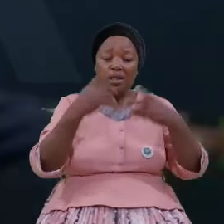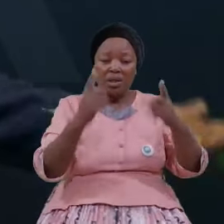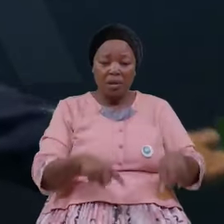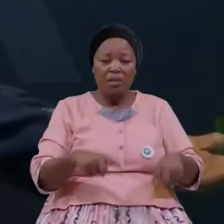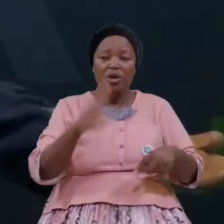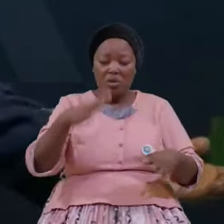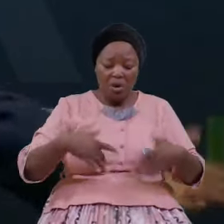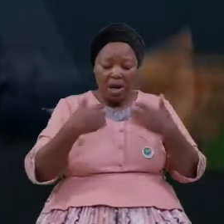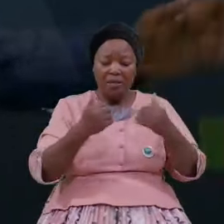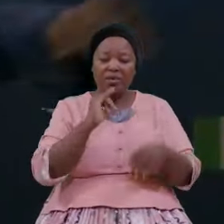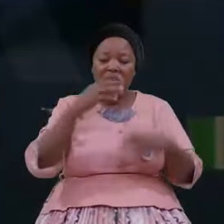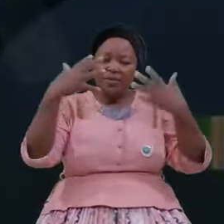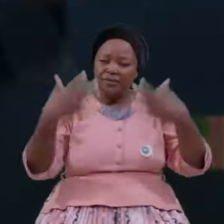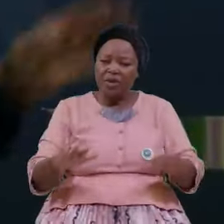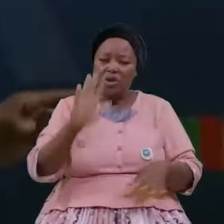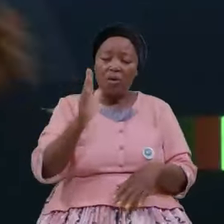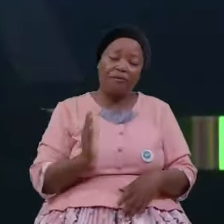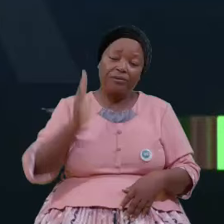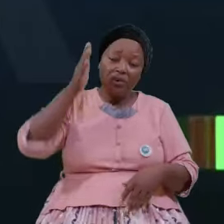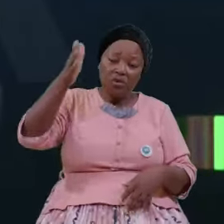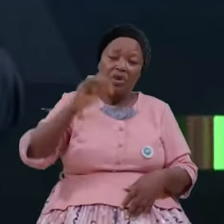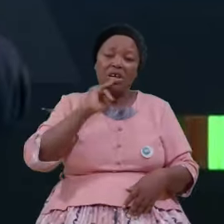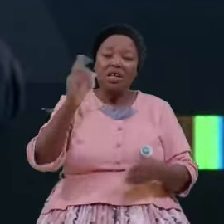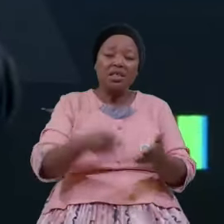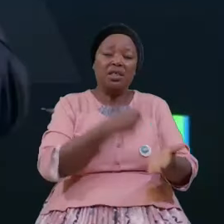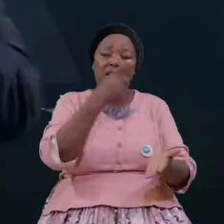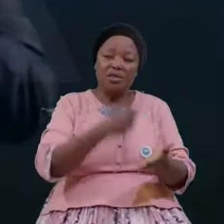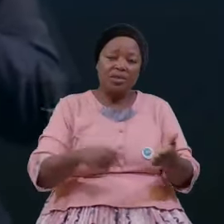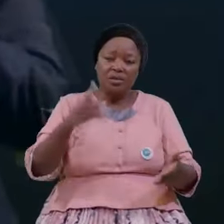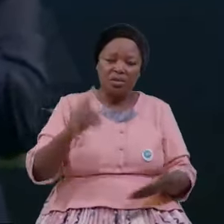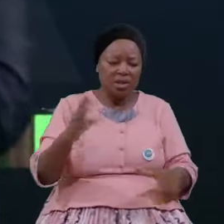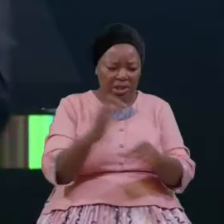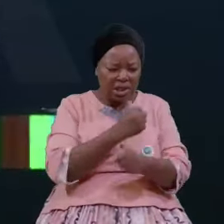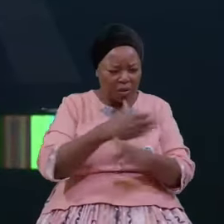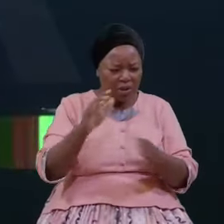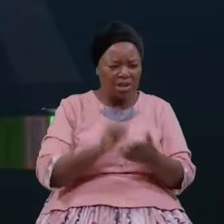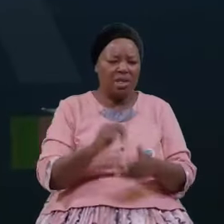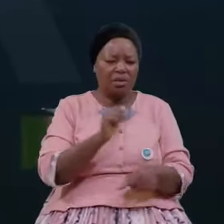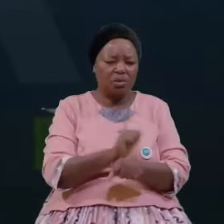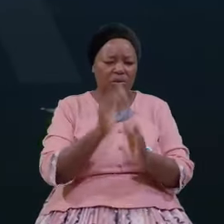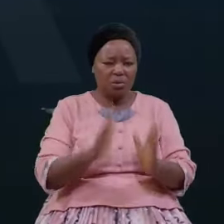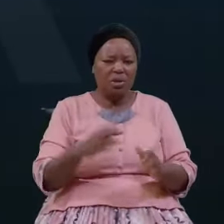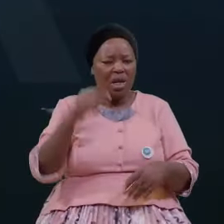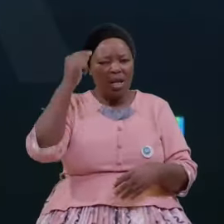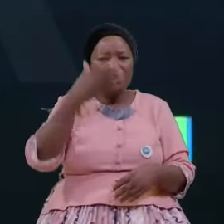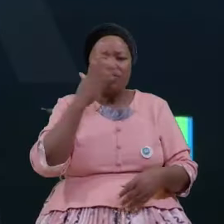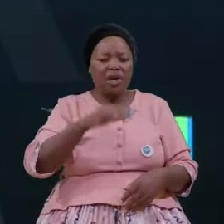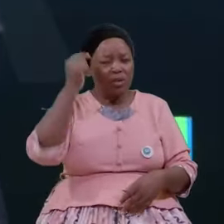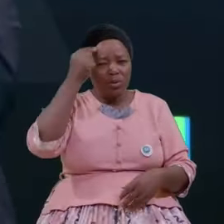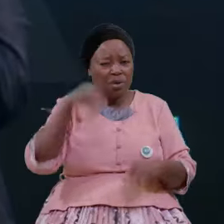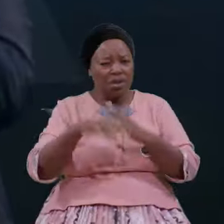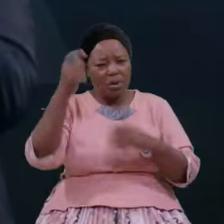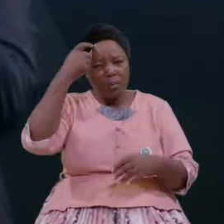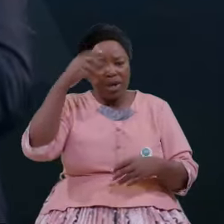finished. Your future is canceled. Take away that stone, that thought in your mind, the unbelief in your